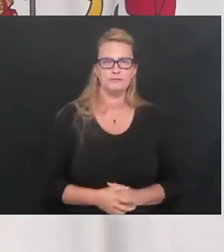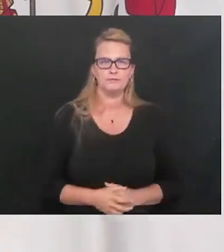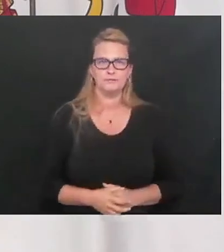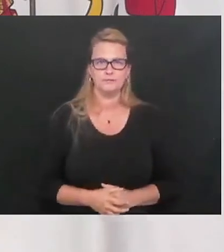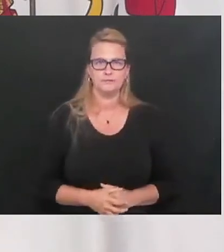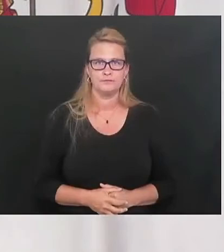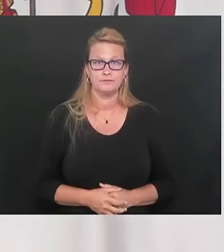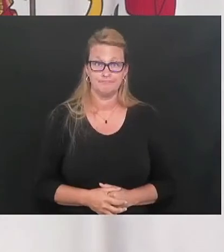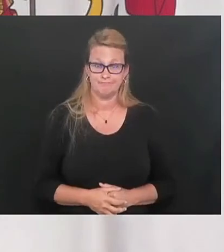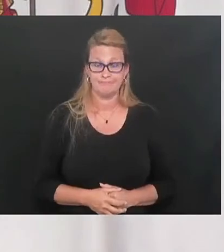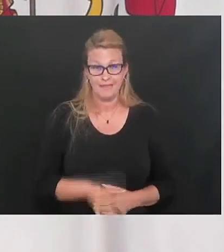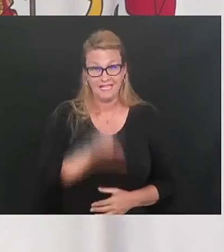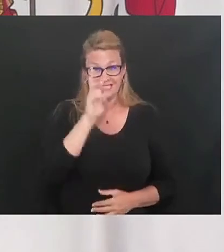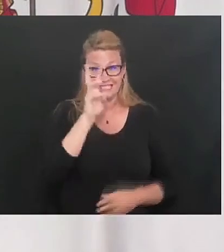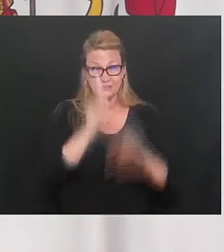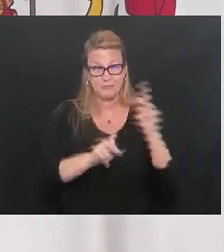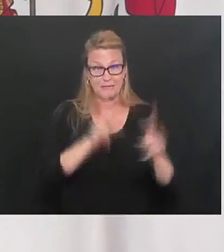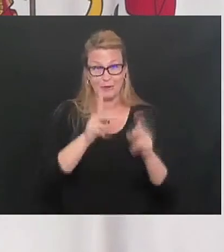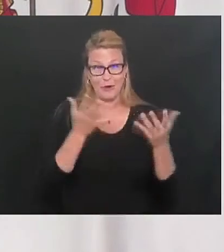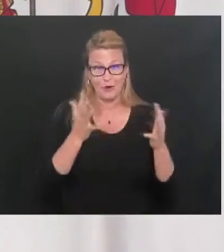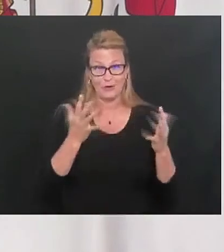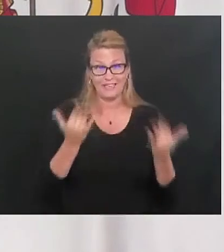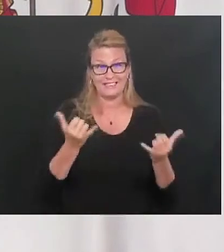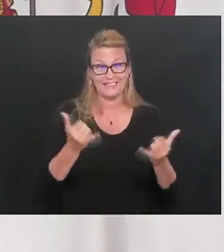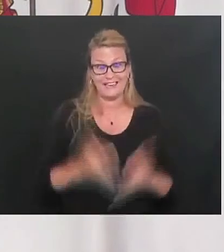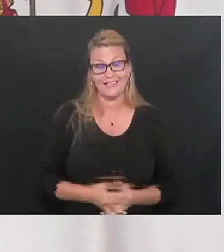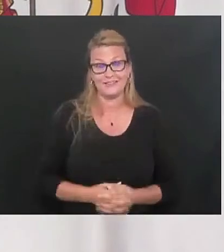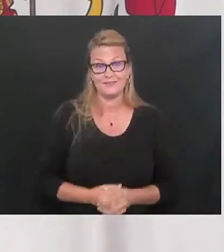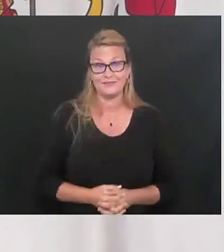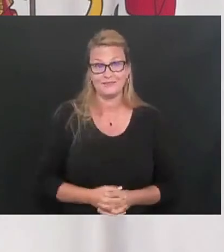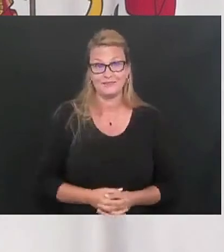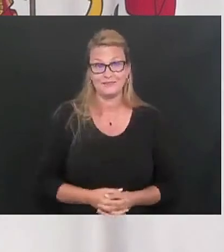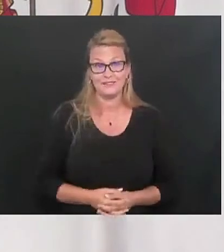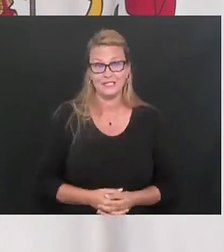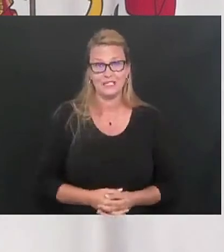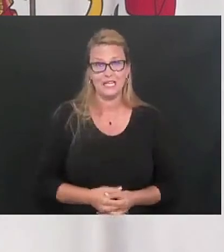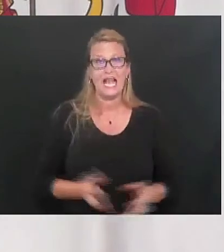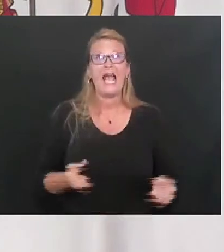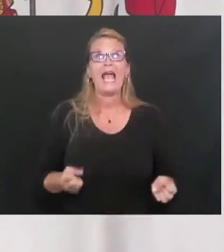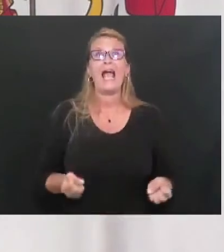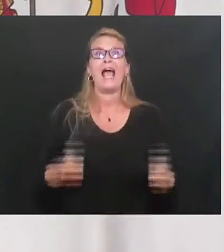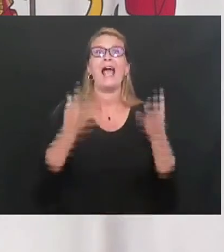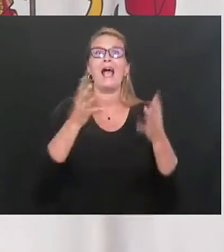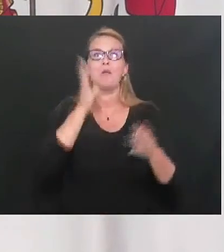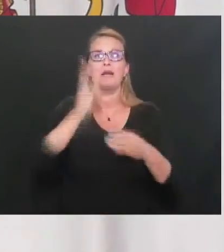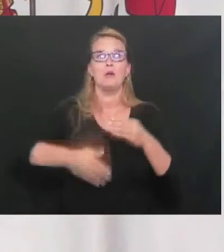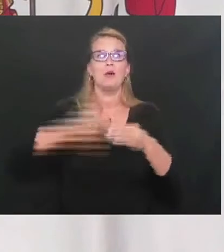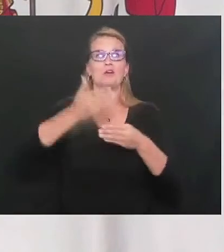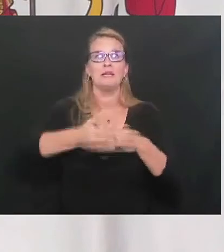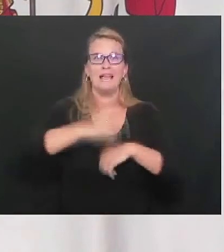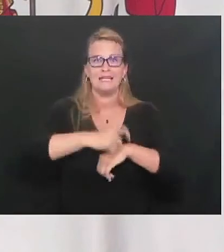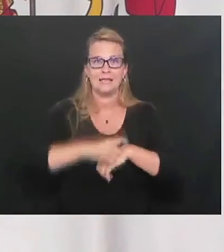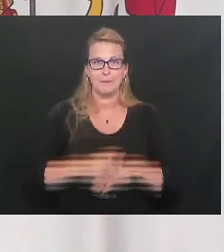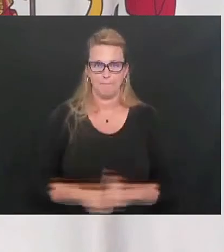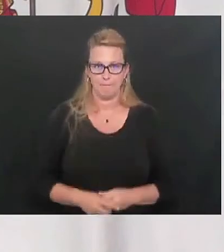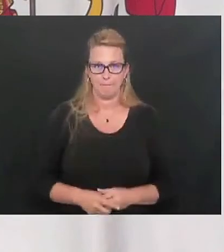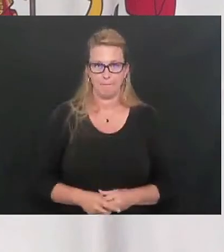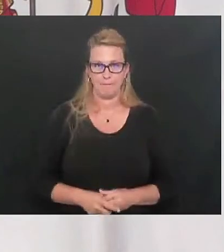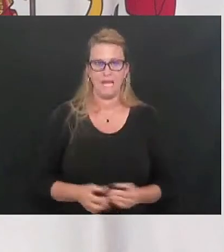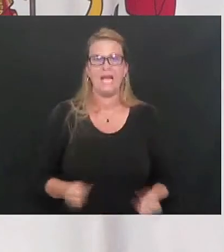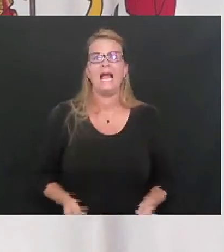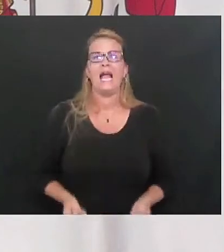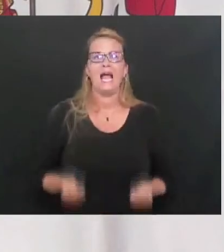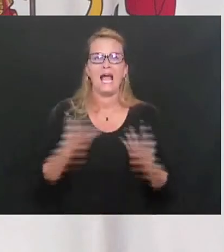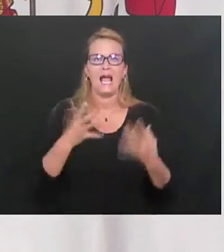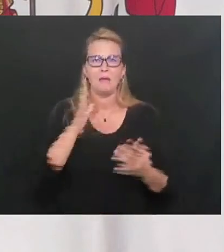There were six today. How many is there going to be the next time we sit down? How many is there going to be